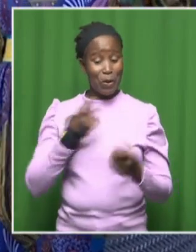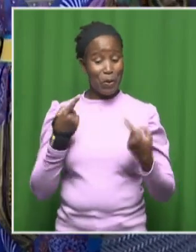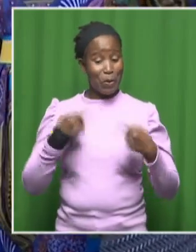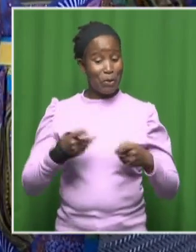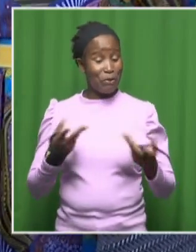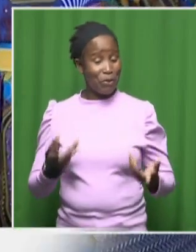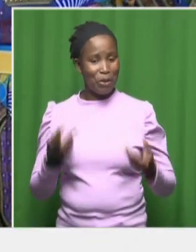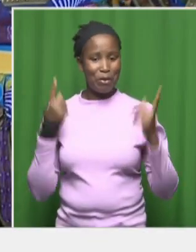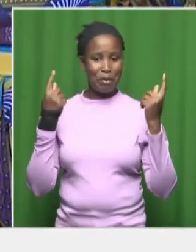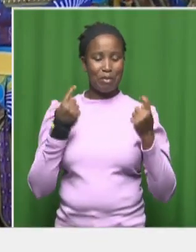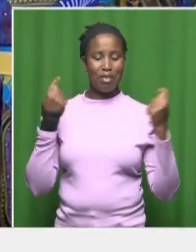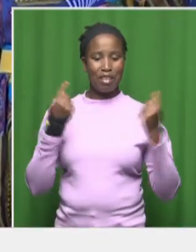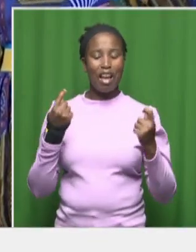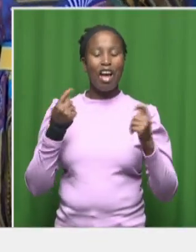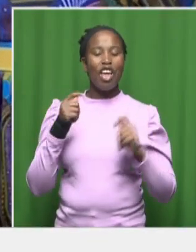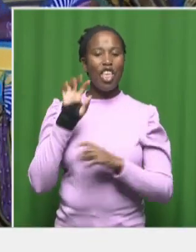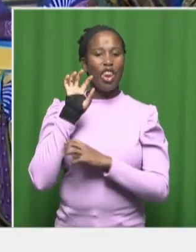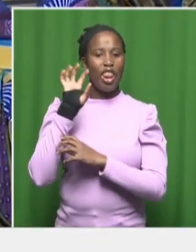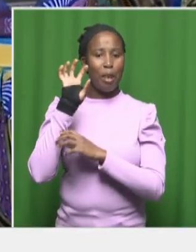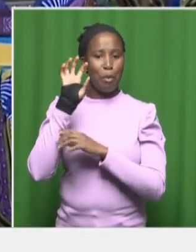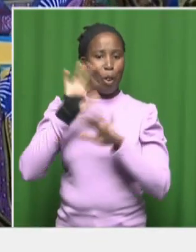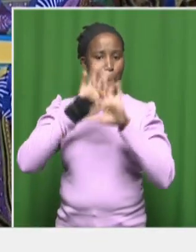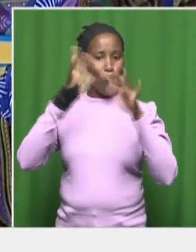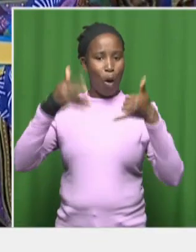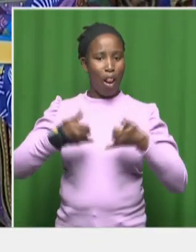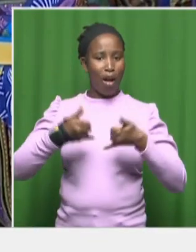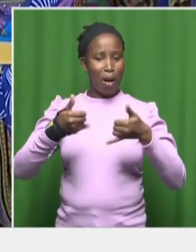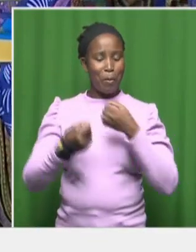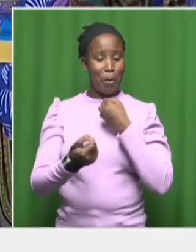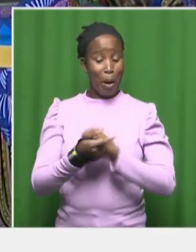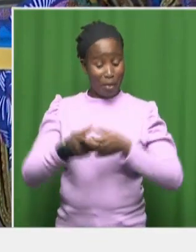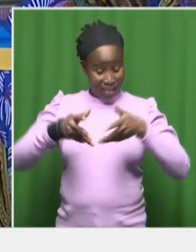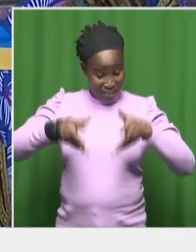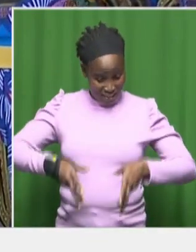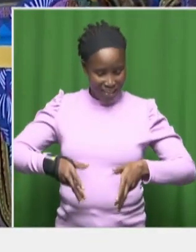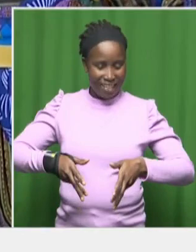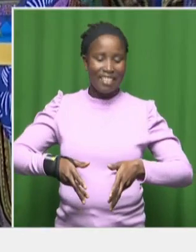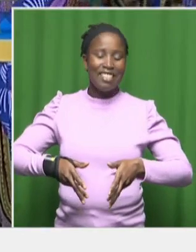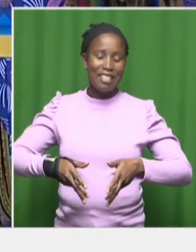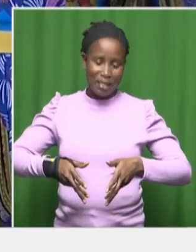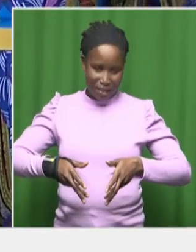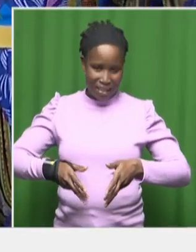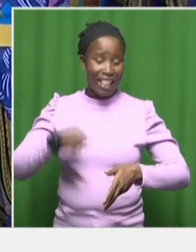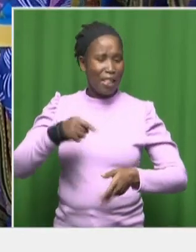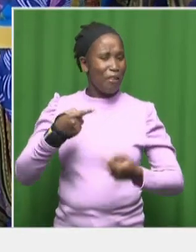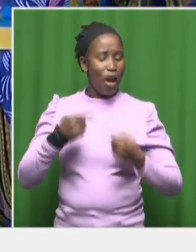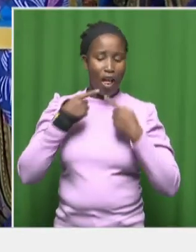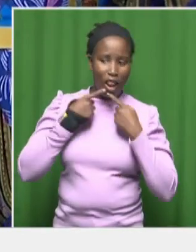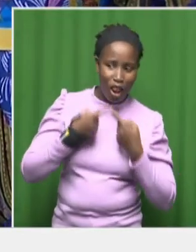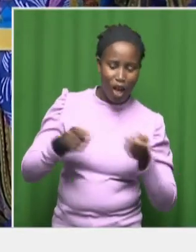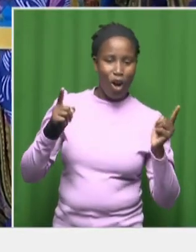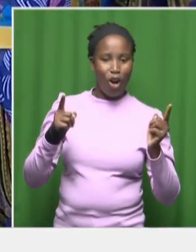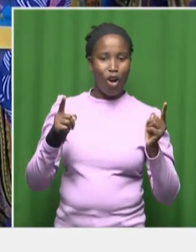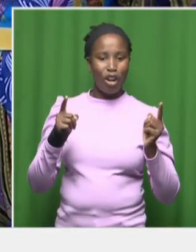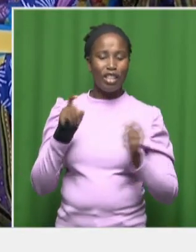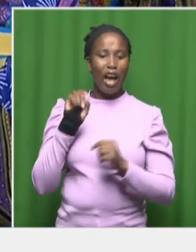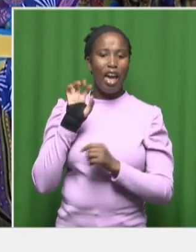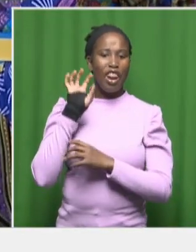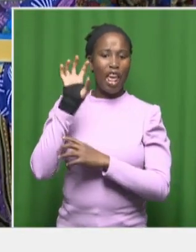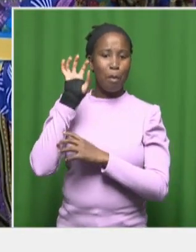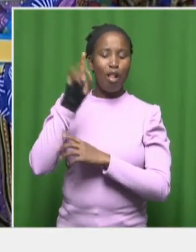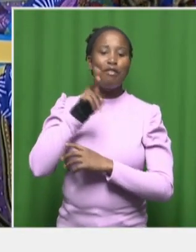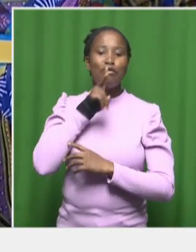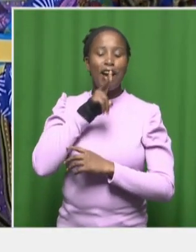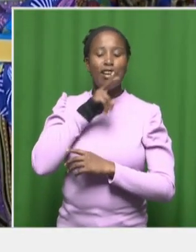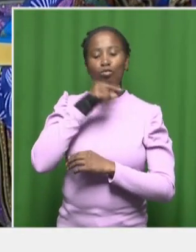World Cup is here. And, of course, we are going to be following this. This is, of course, launching Netball Fridays on SABC